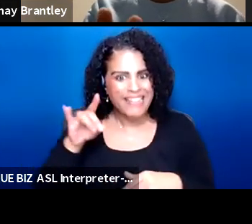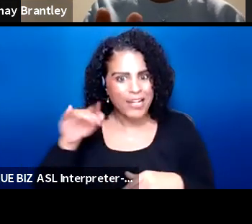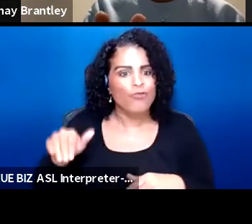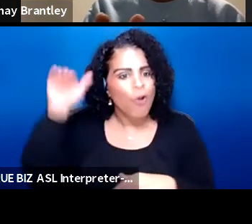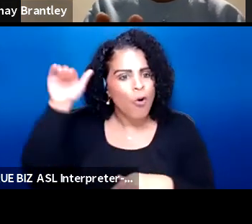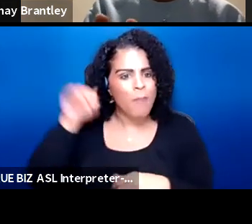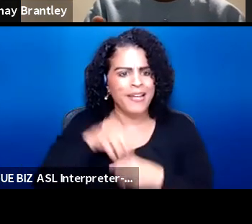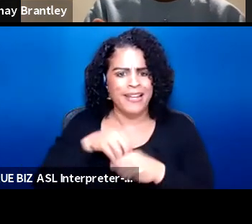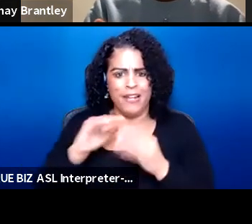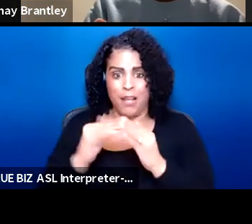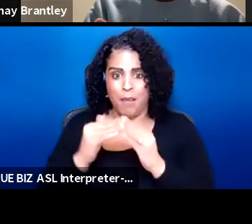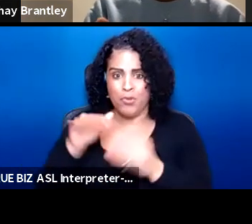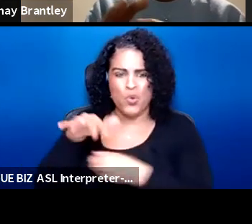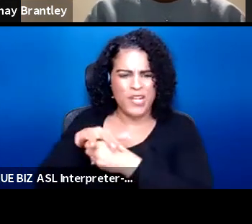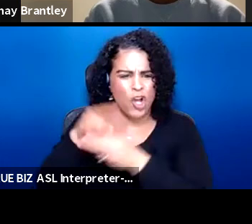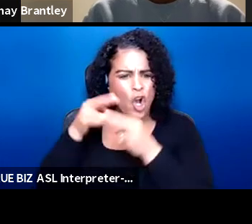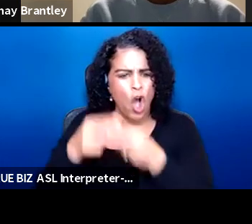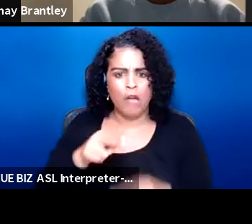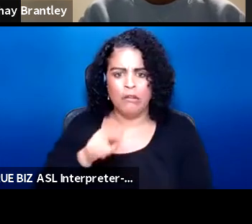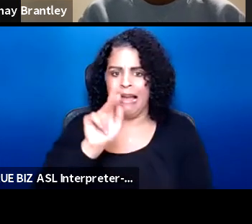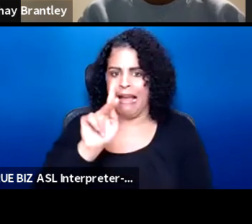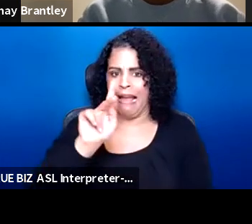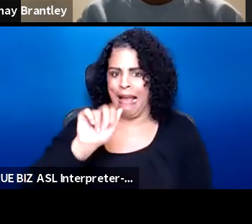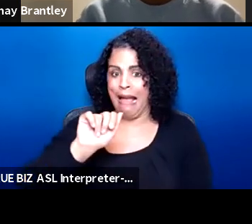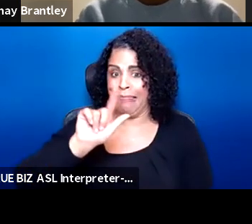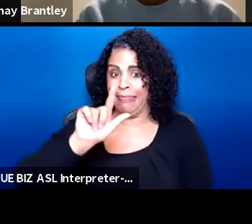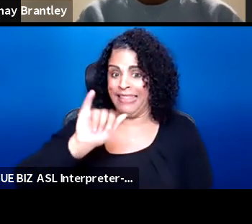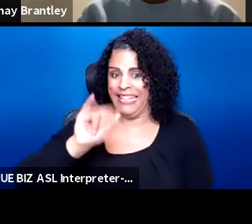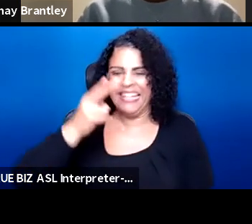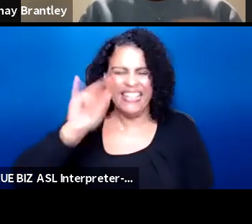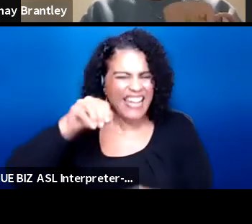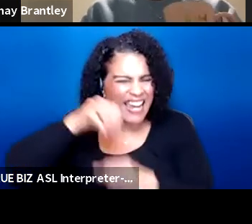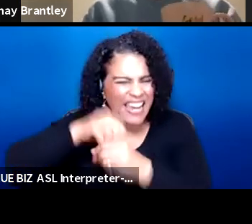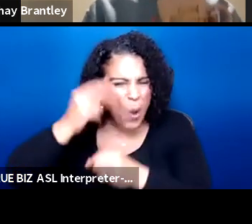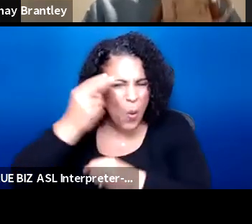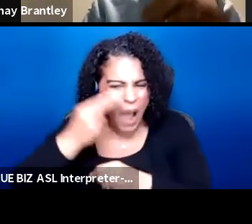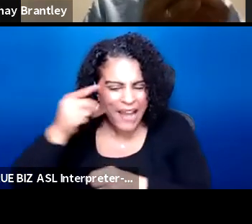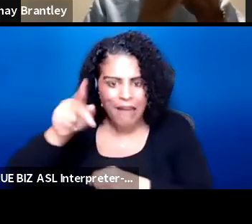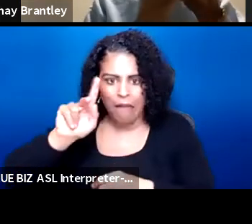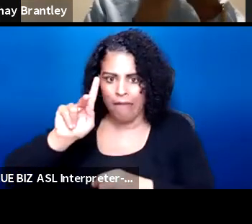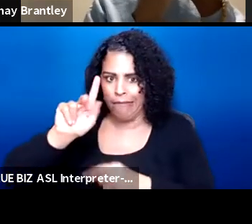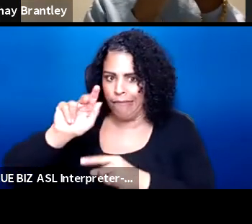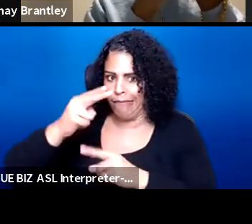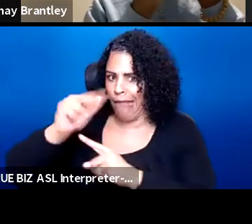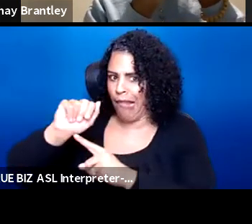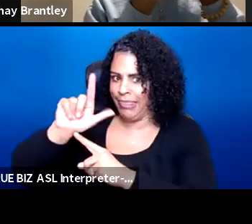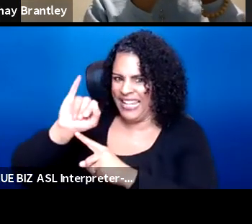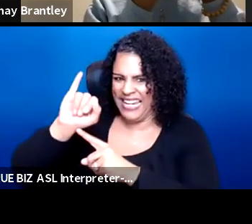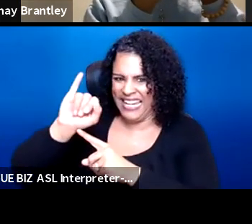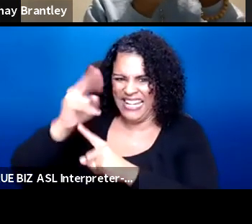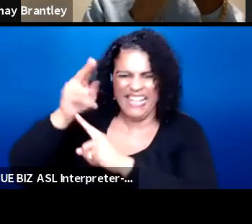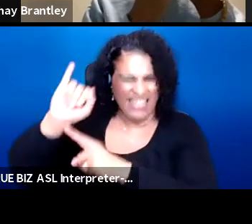a community called Kalihi. I grew up in Hawaii, and Kalihi was basically the rough